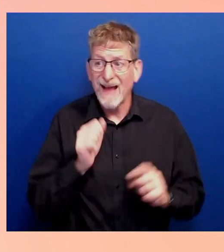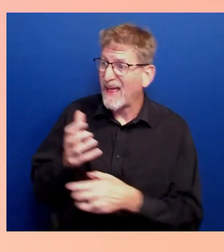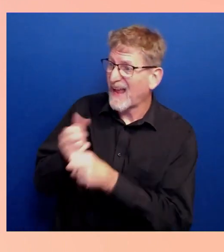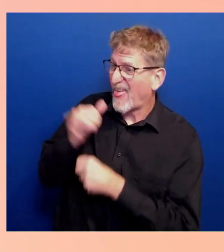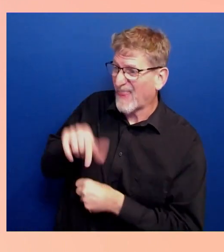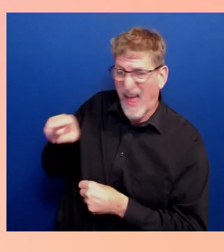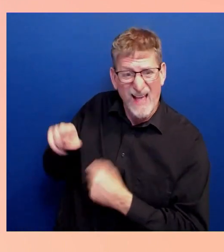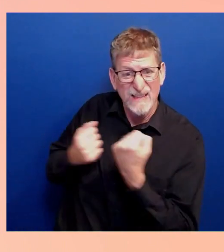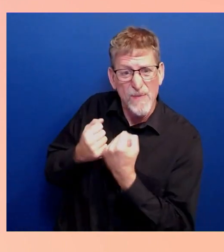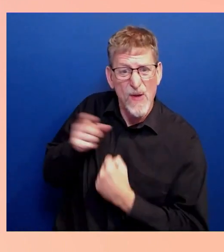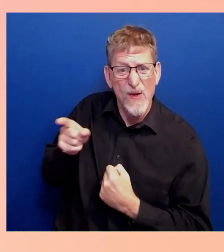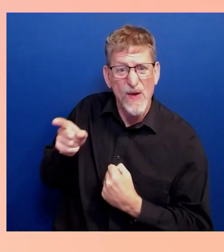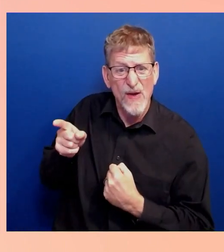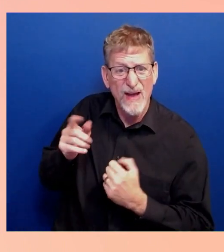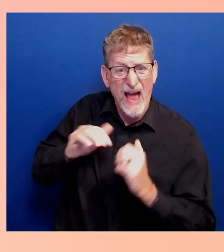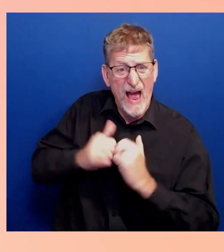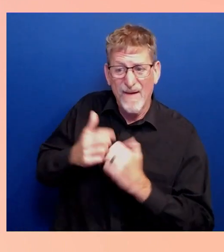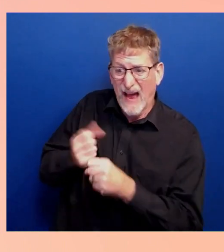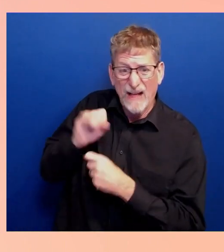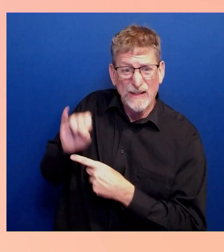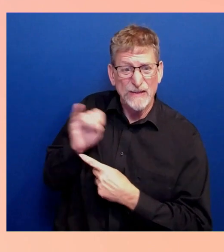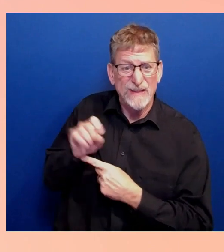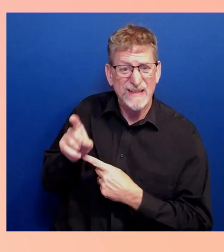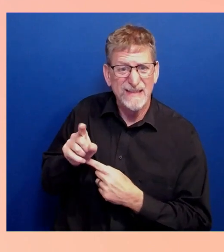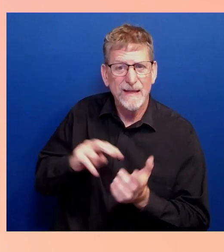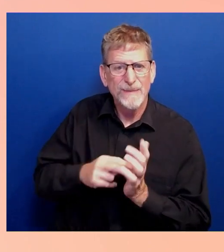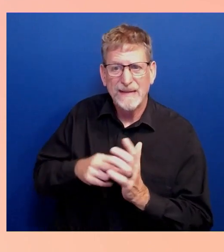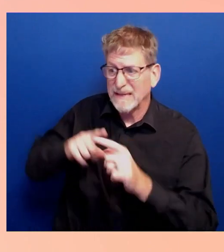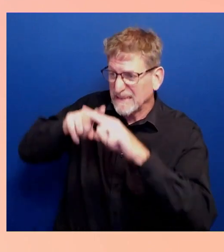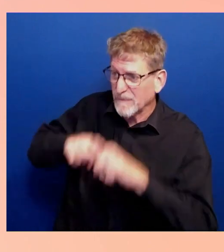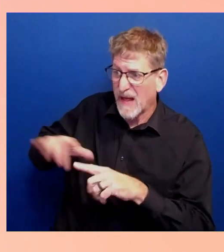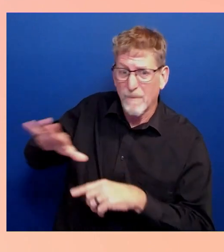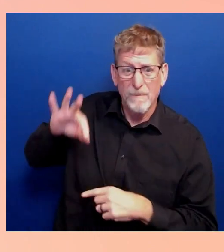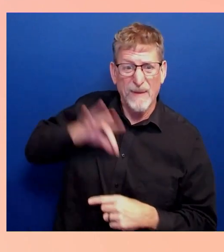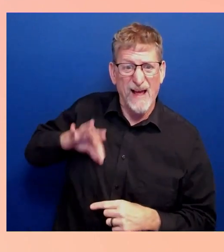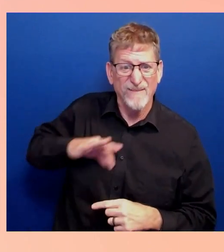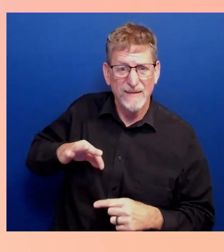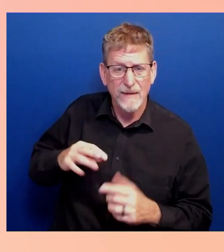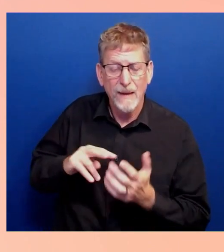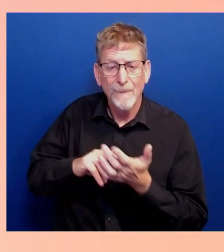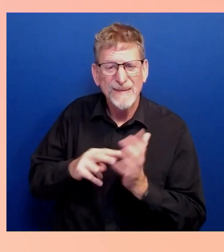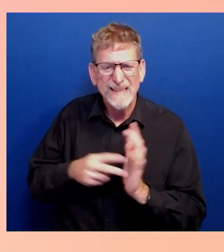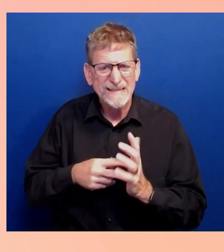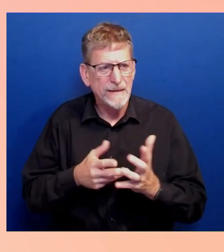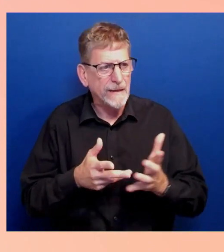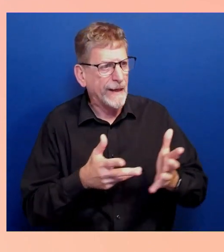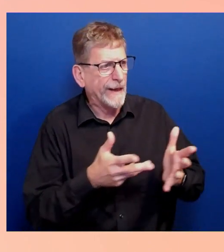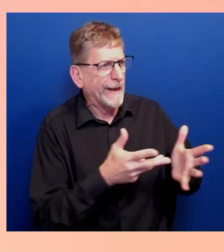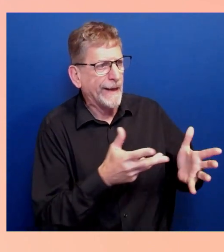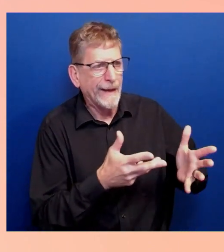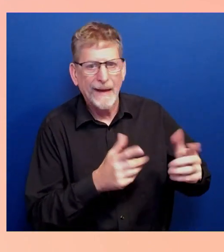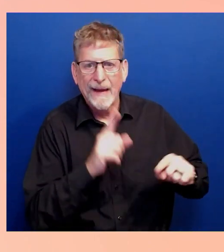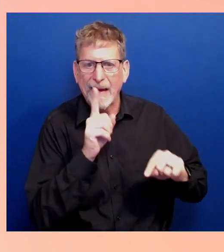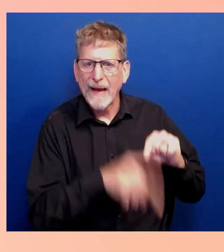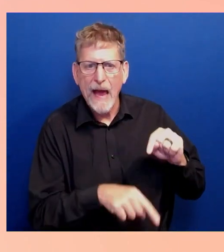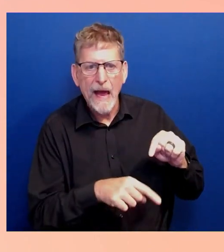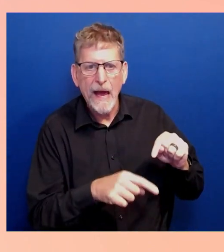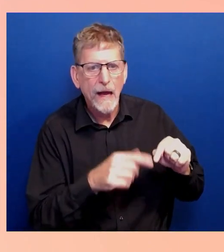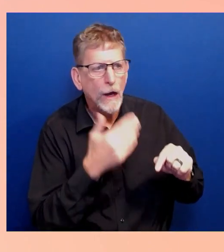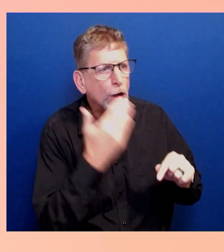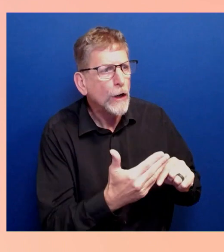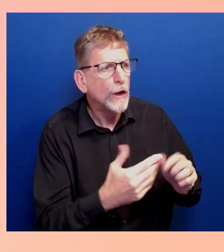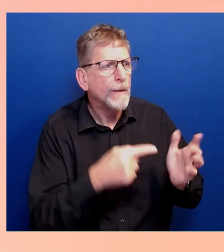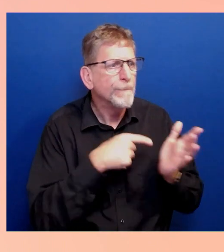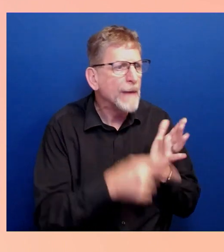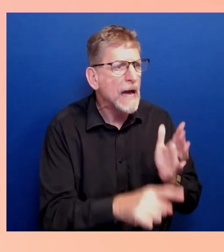to be on benefits, which means that we cannot have a good, well-paying job with benefits